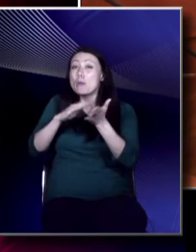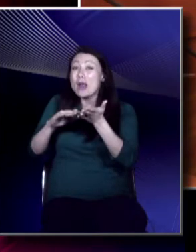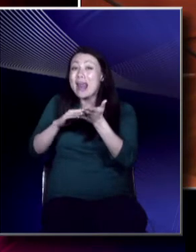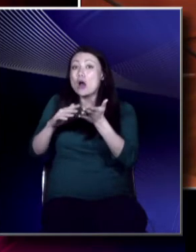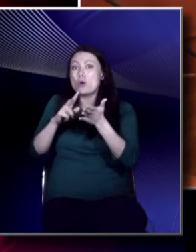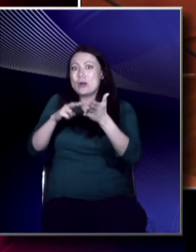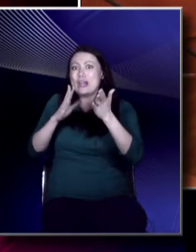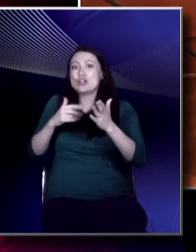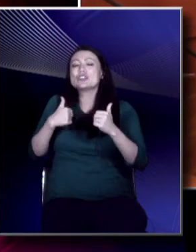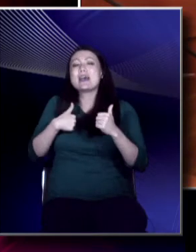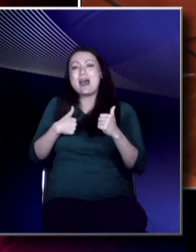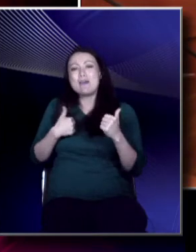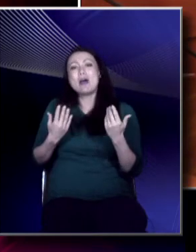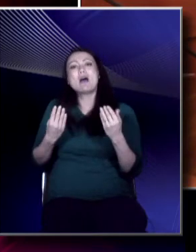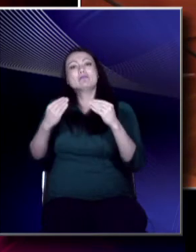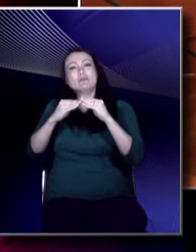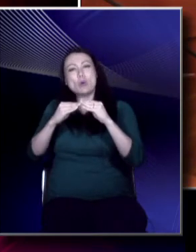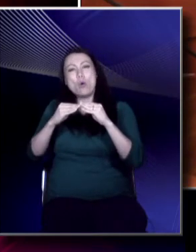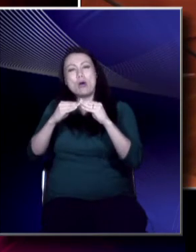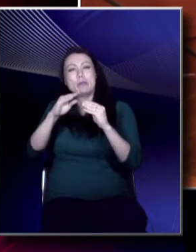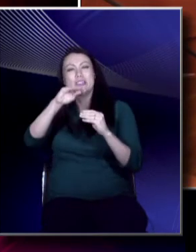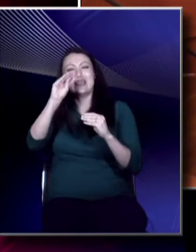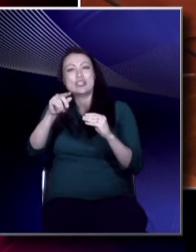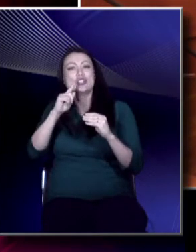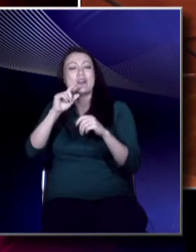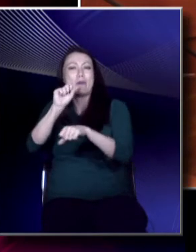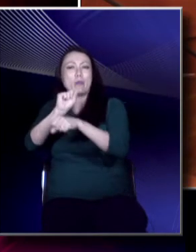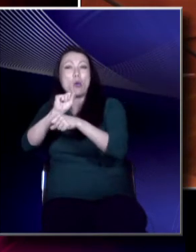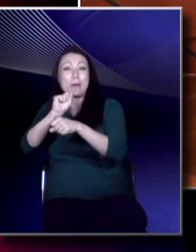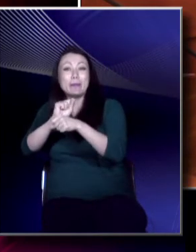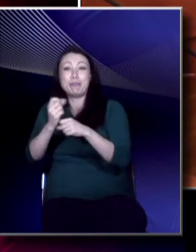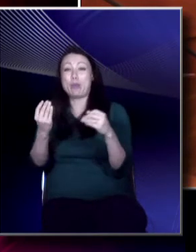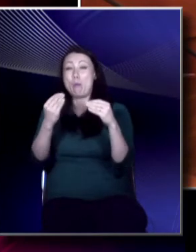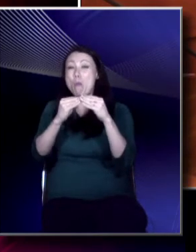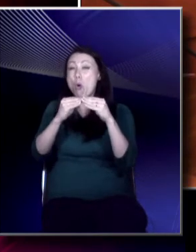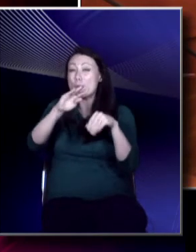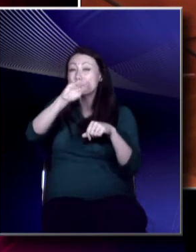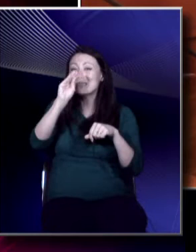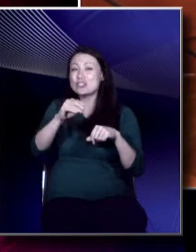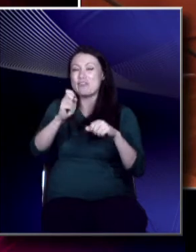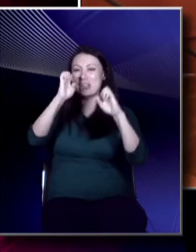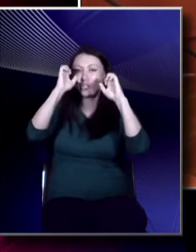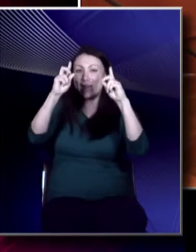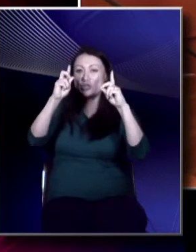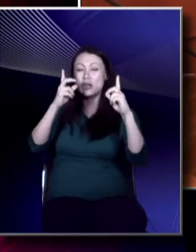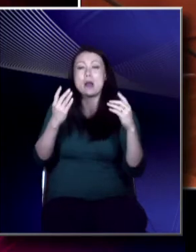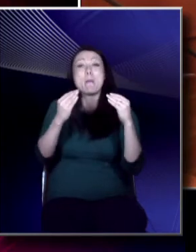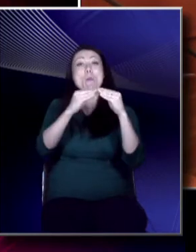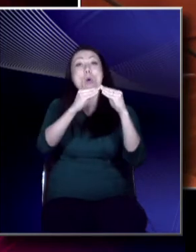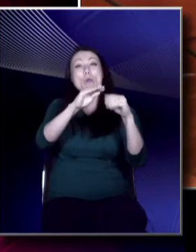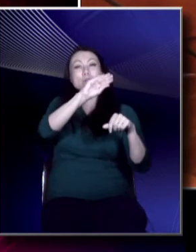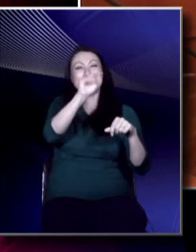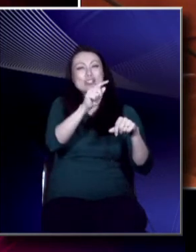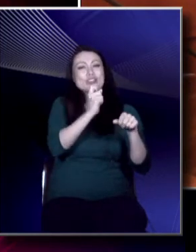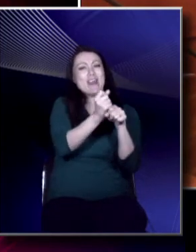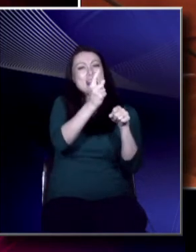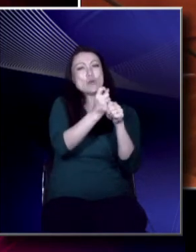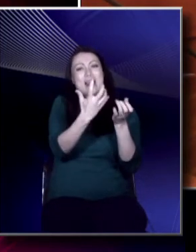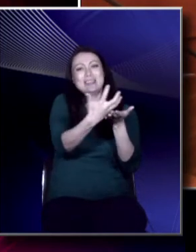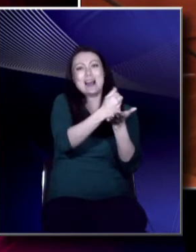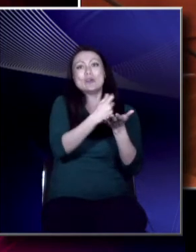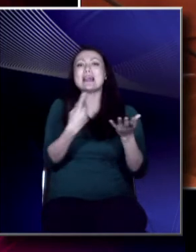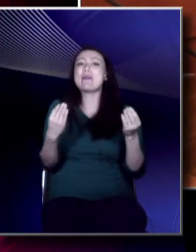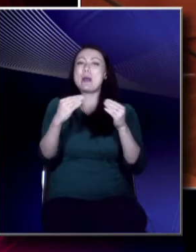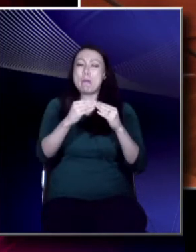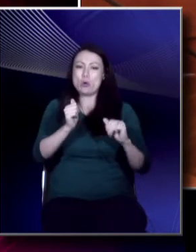have a statistically significant higher rates of employment, higher levels of education, higher levels of annualized salary, and are more